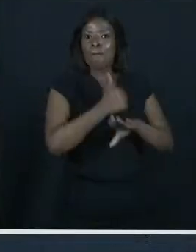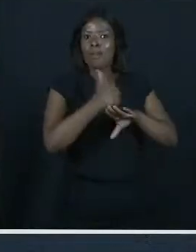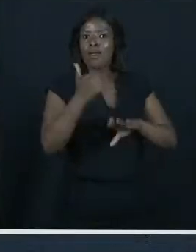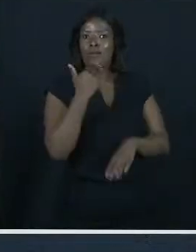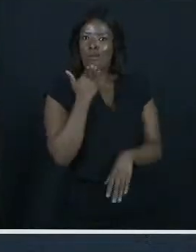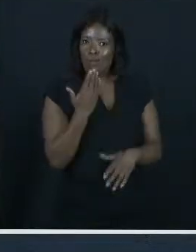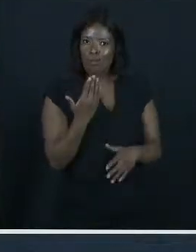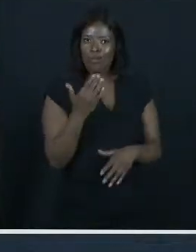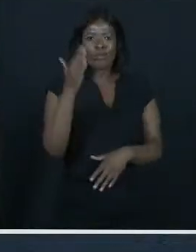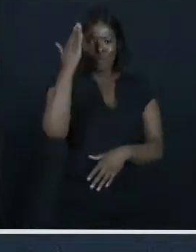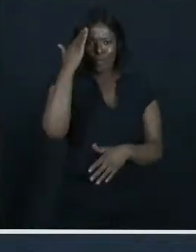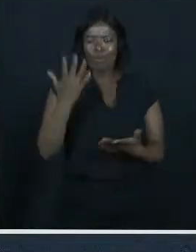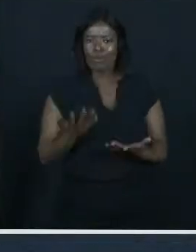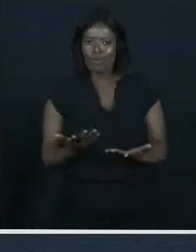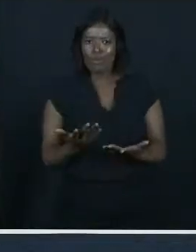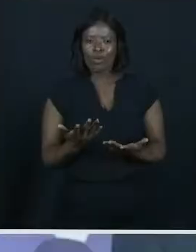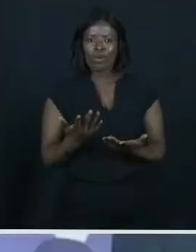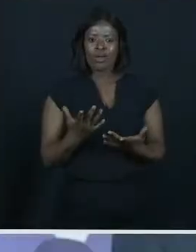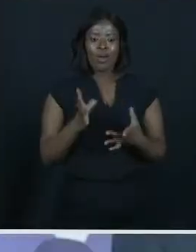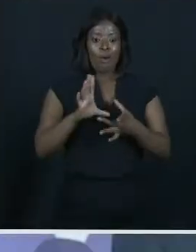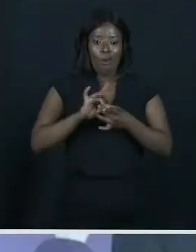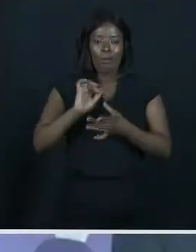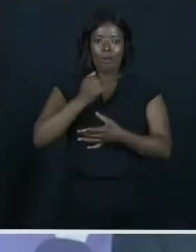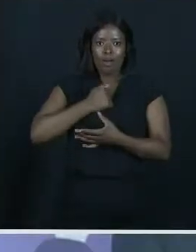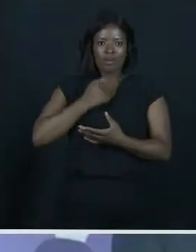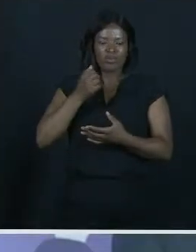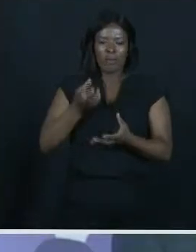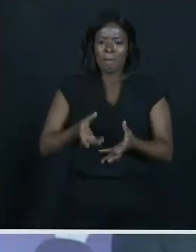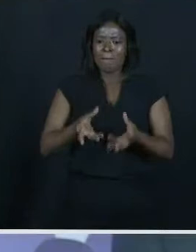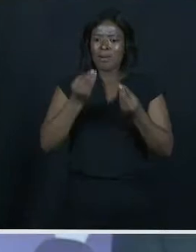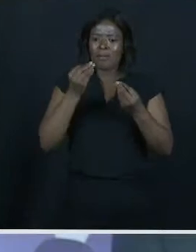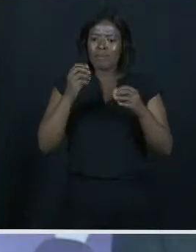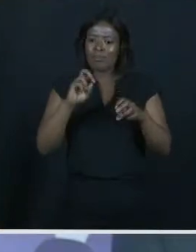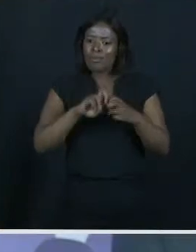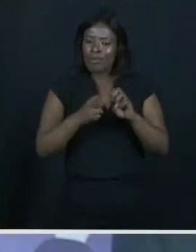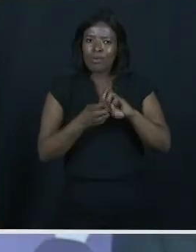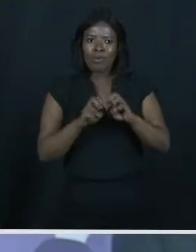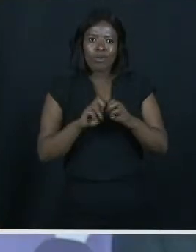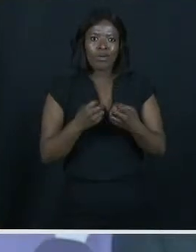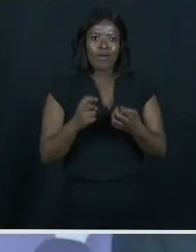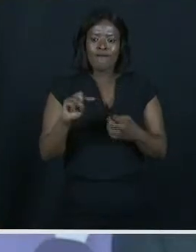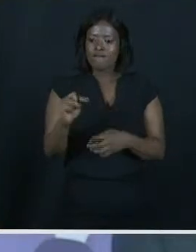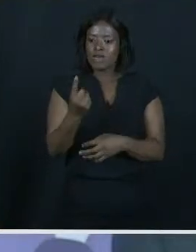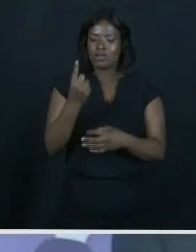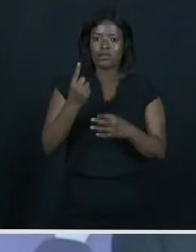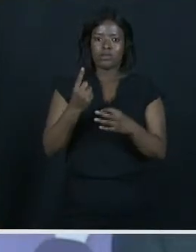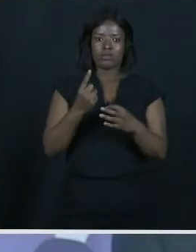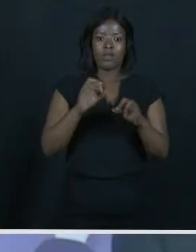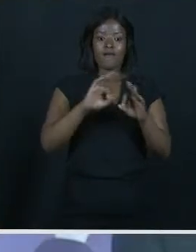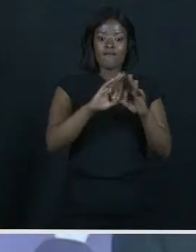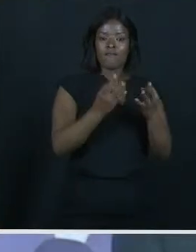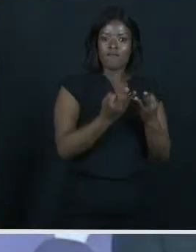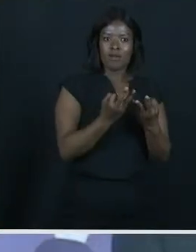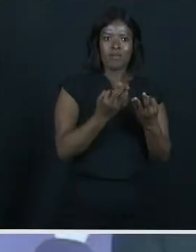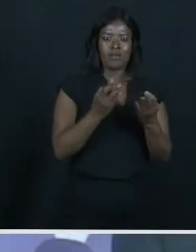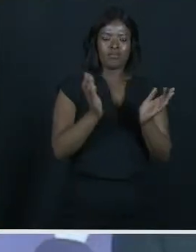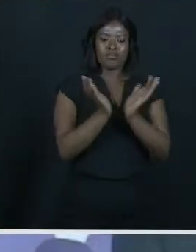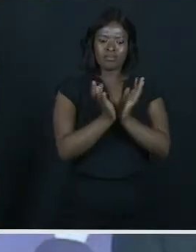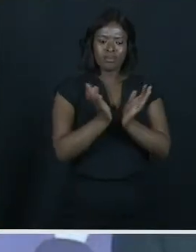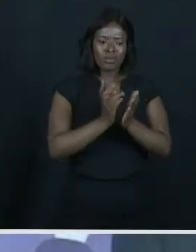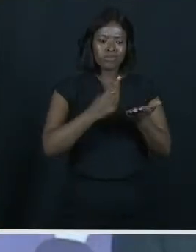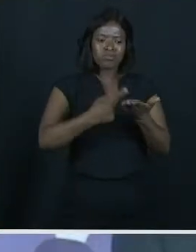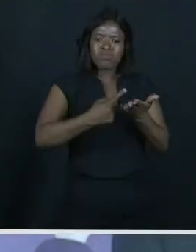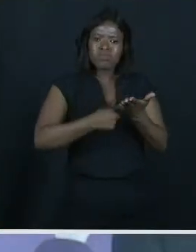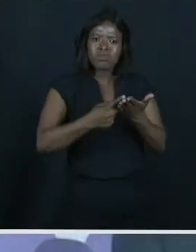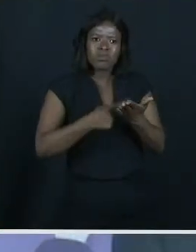when faced in these situations in our homes, we are the first to call family meetings. It's employers who would not want